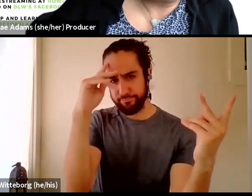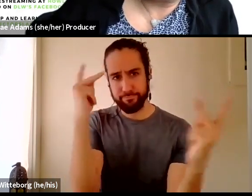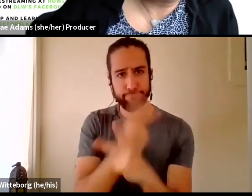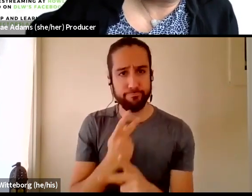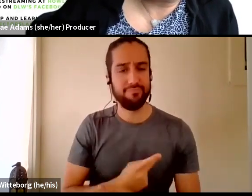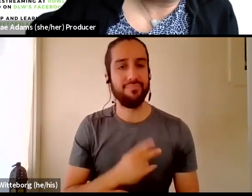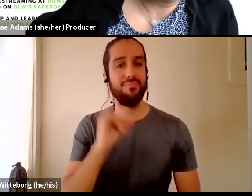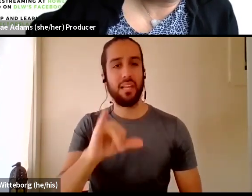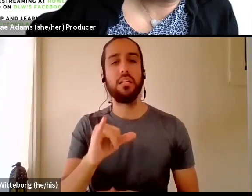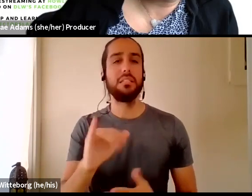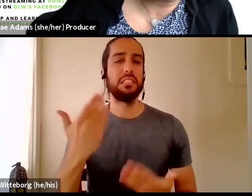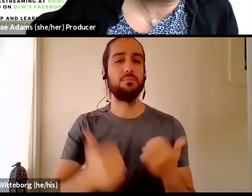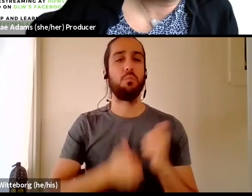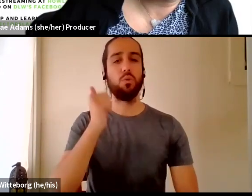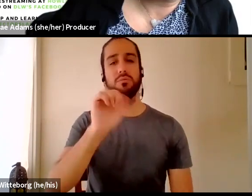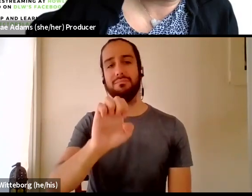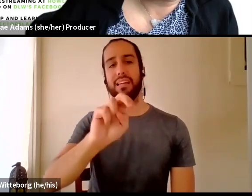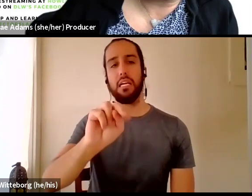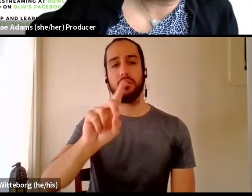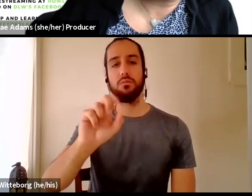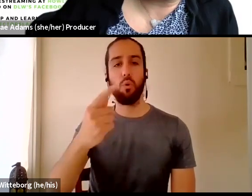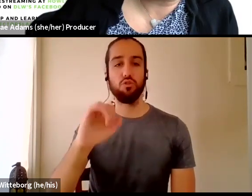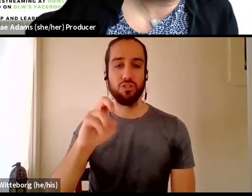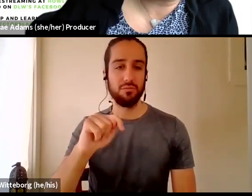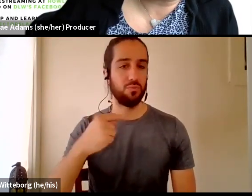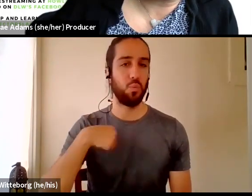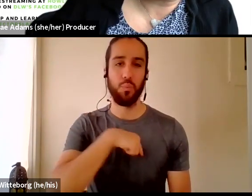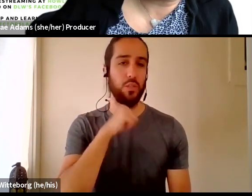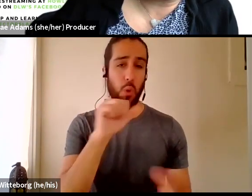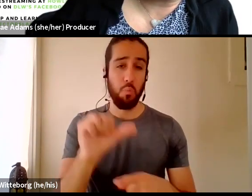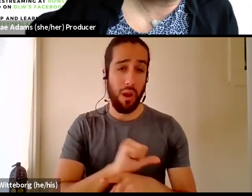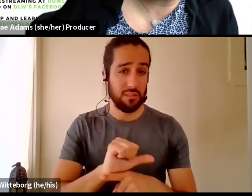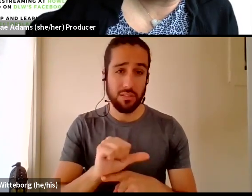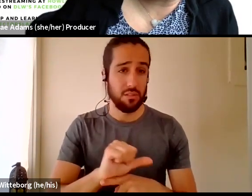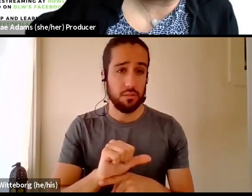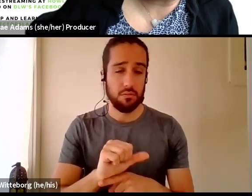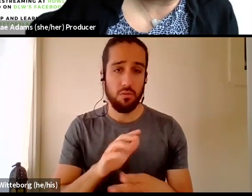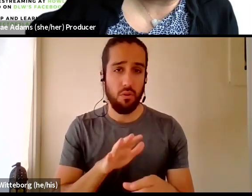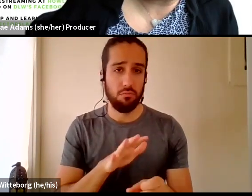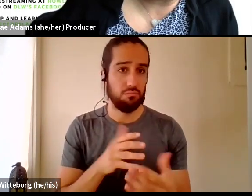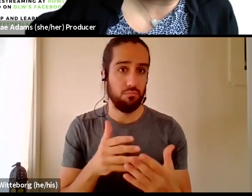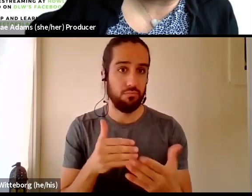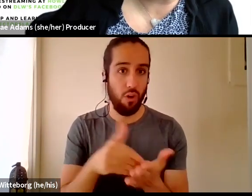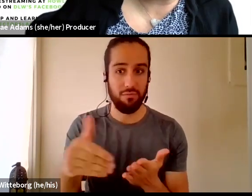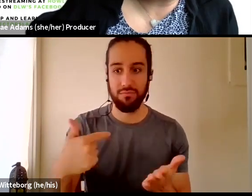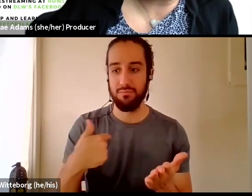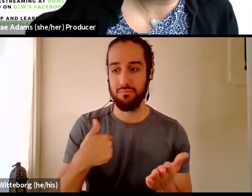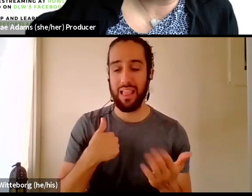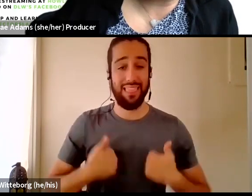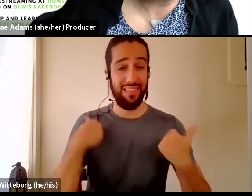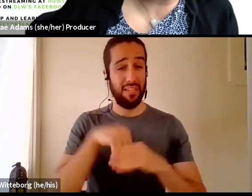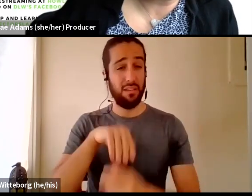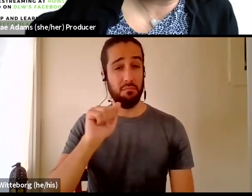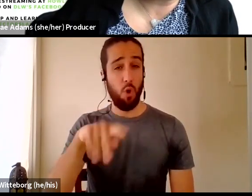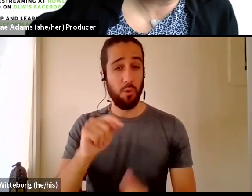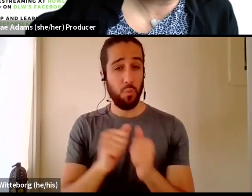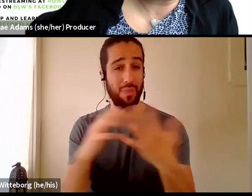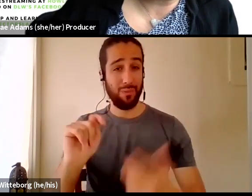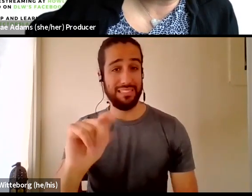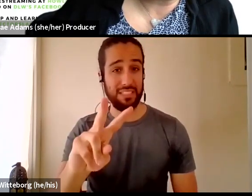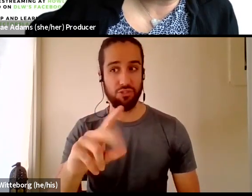don't practice it very often, right? I live in an apartment that has no television. I haven't had TV for 4 years. That's not